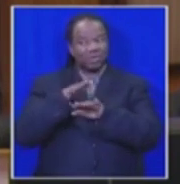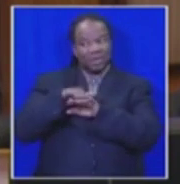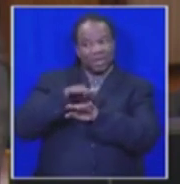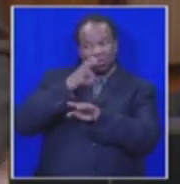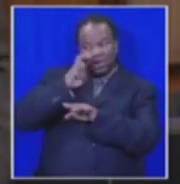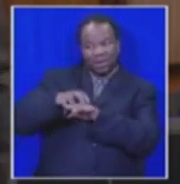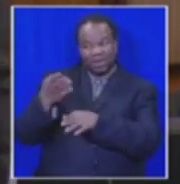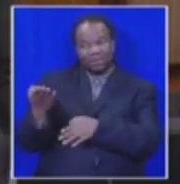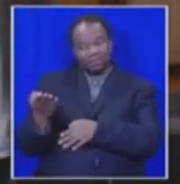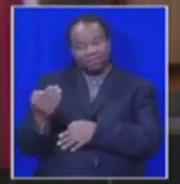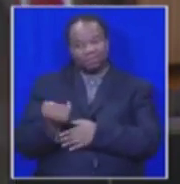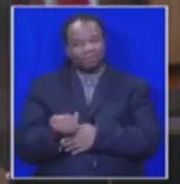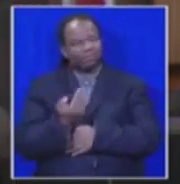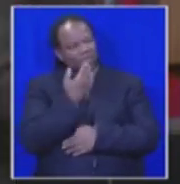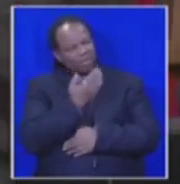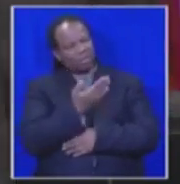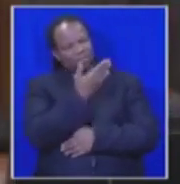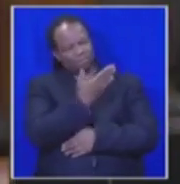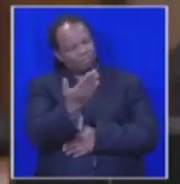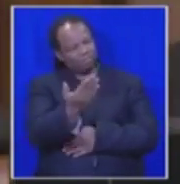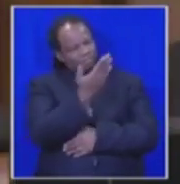Thank you, Honorable Speaker. Honorable President.